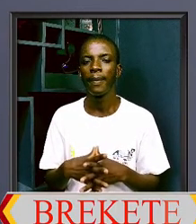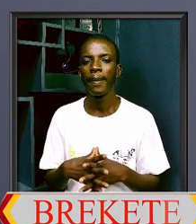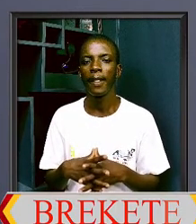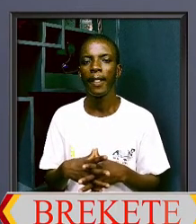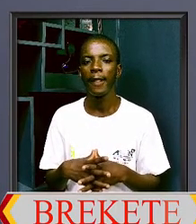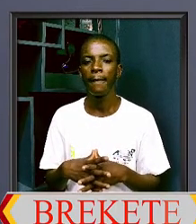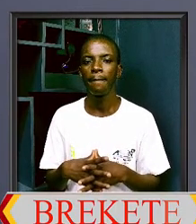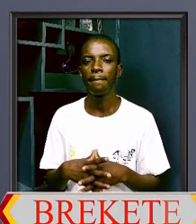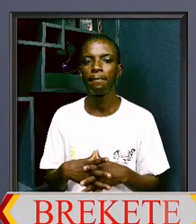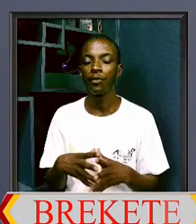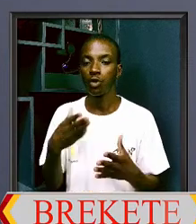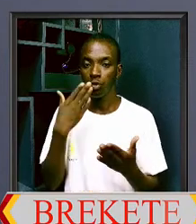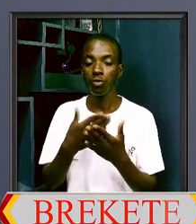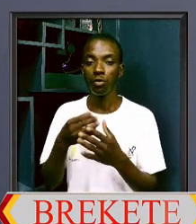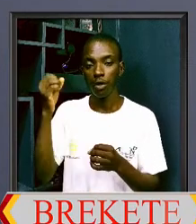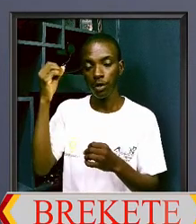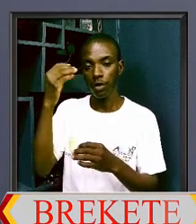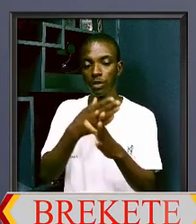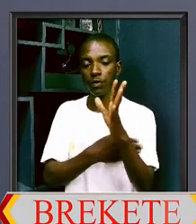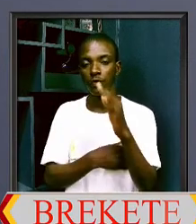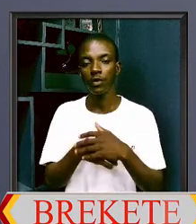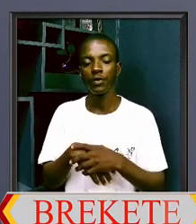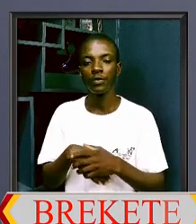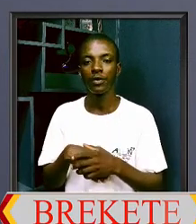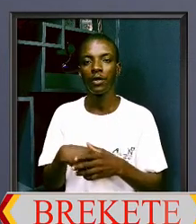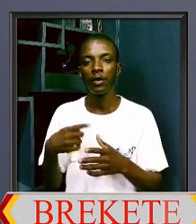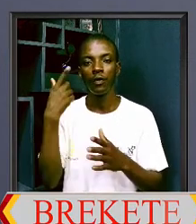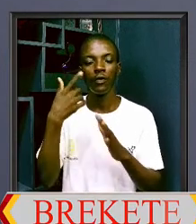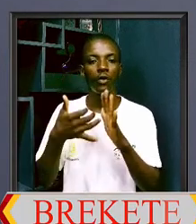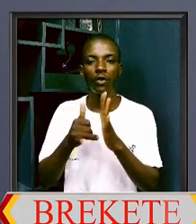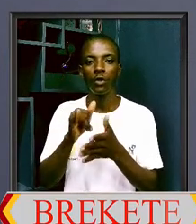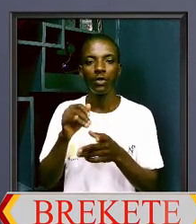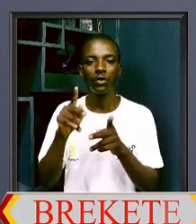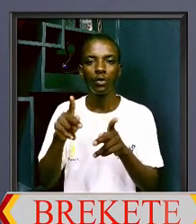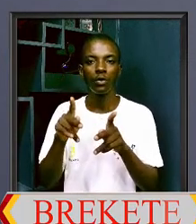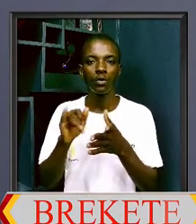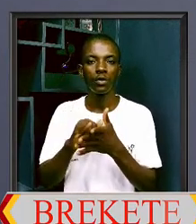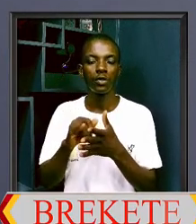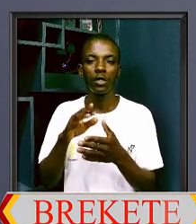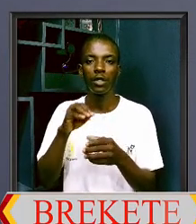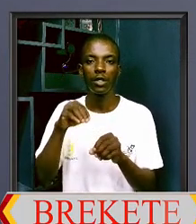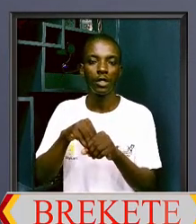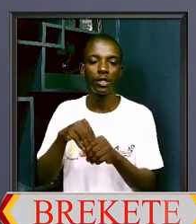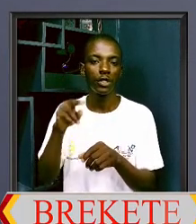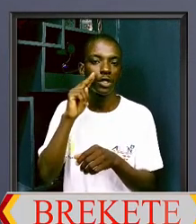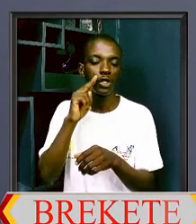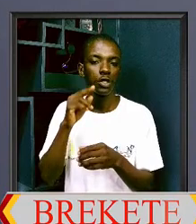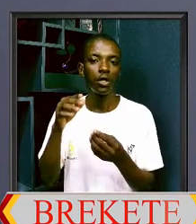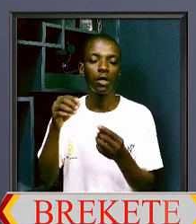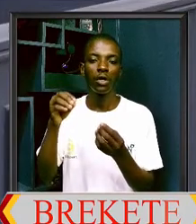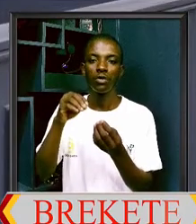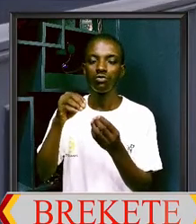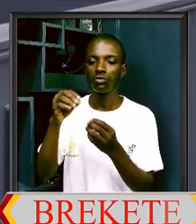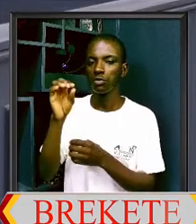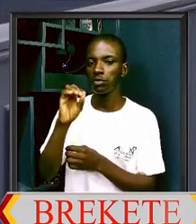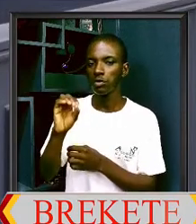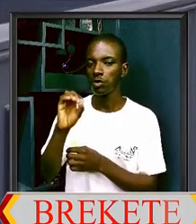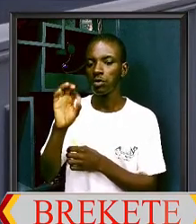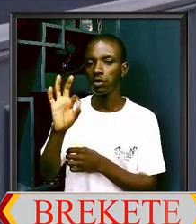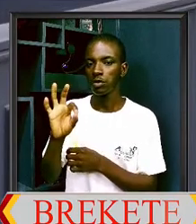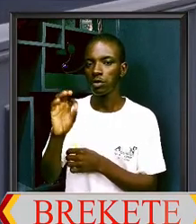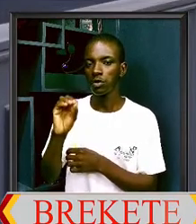bad you go good by the grace of God so for those of for inside Nigeria the number to call now